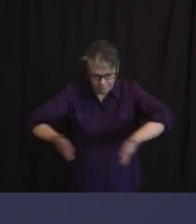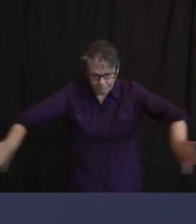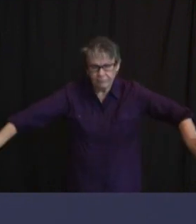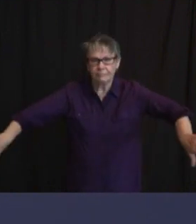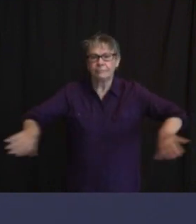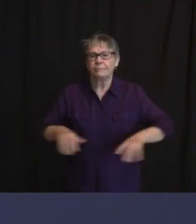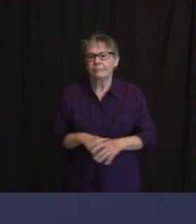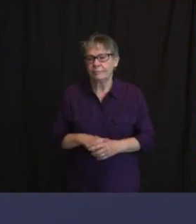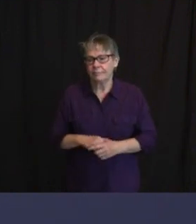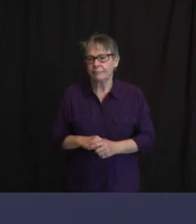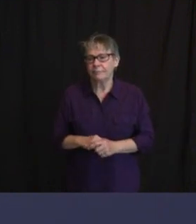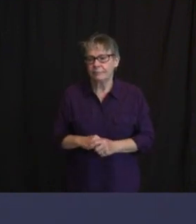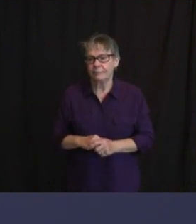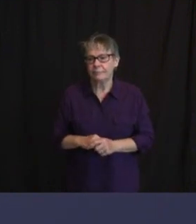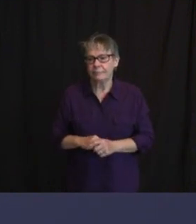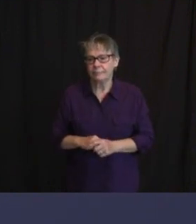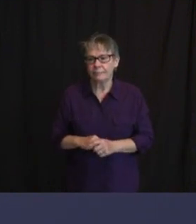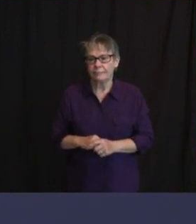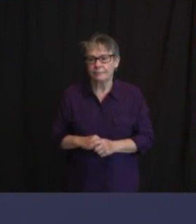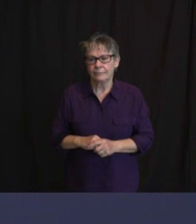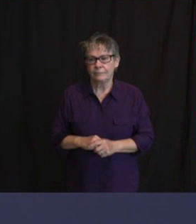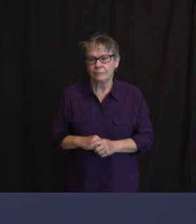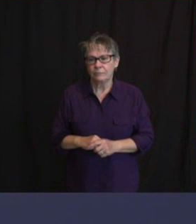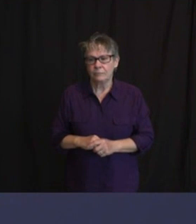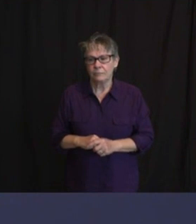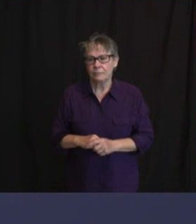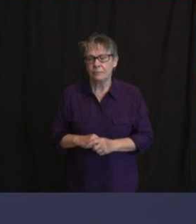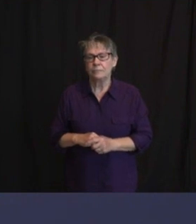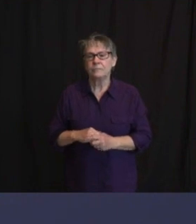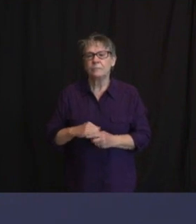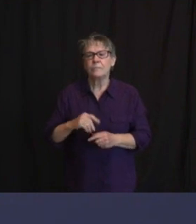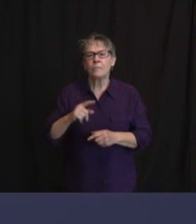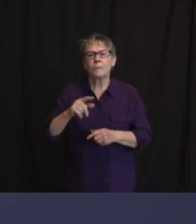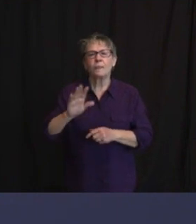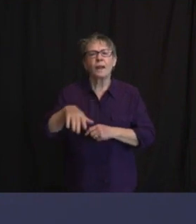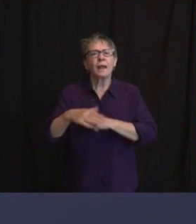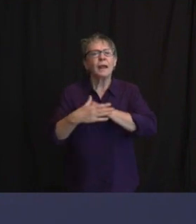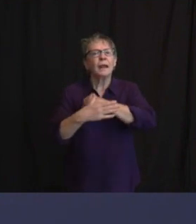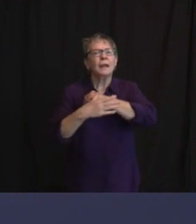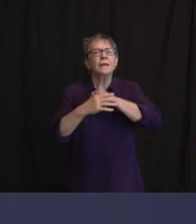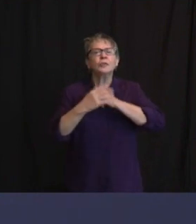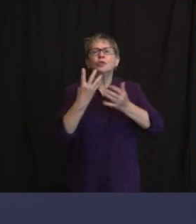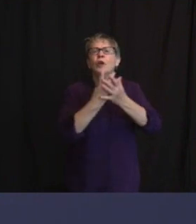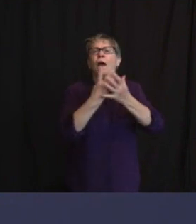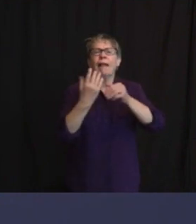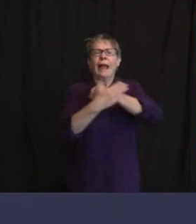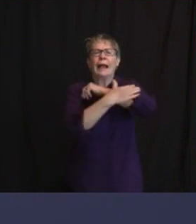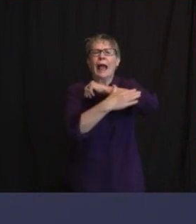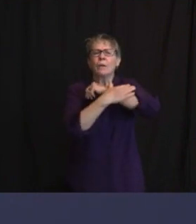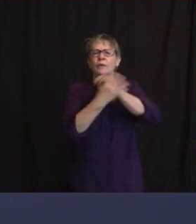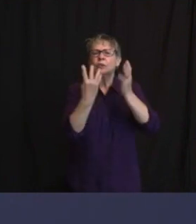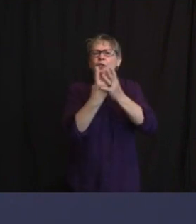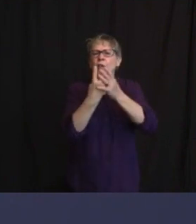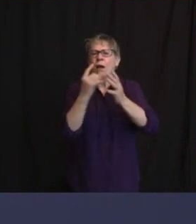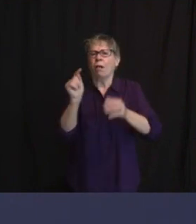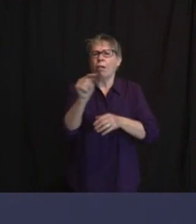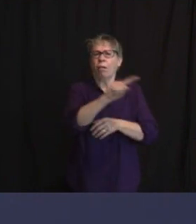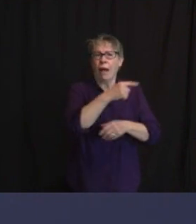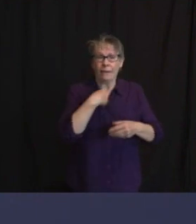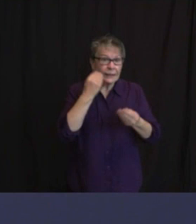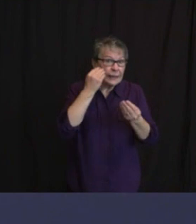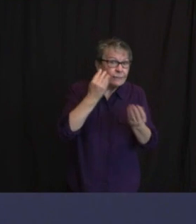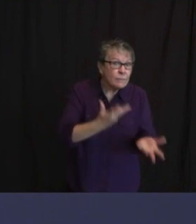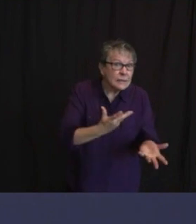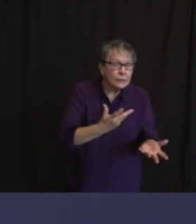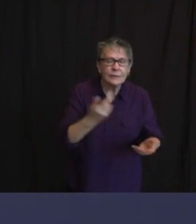have the county jail information, Judy? I don't have it. We don't. Can we come back to you on that? And that includes, I think, you asked both about